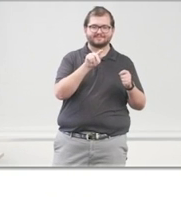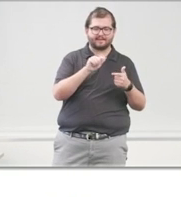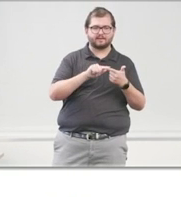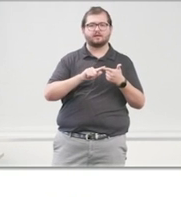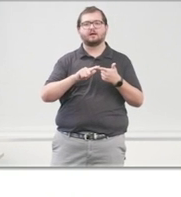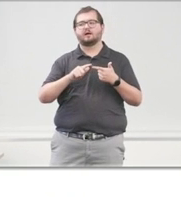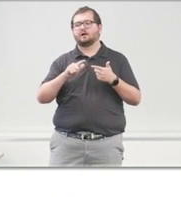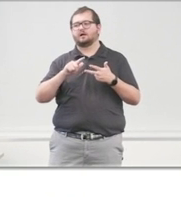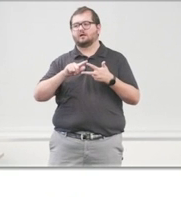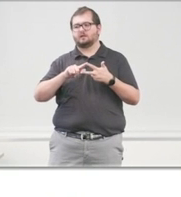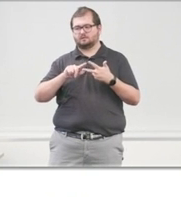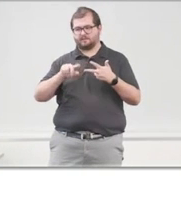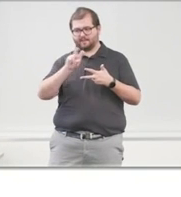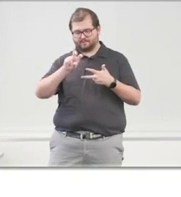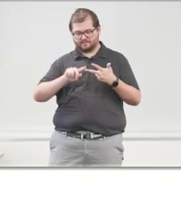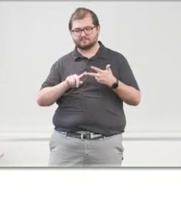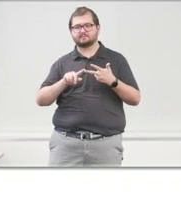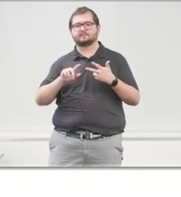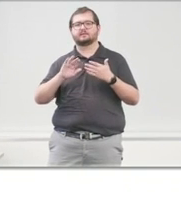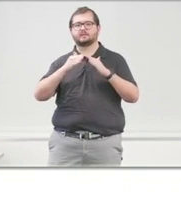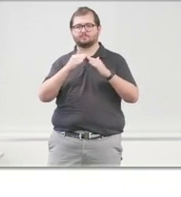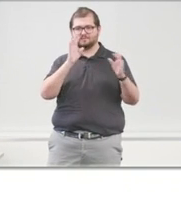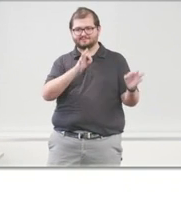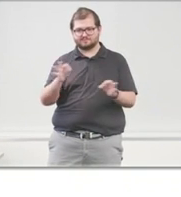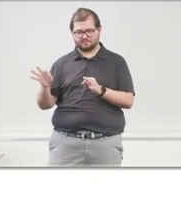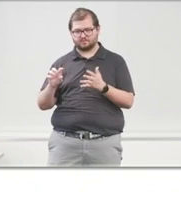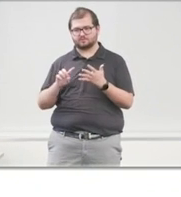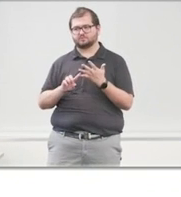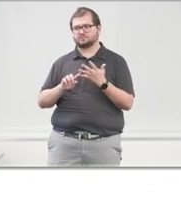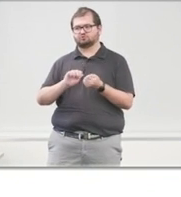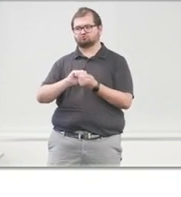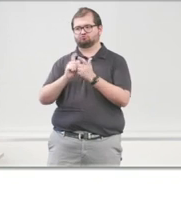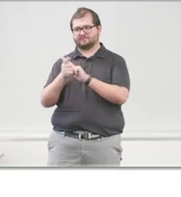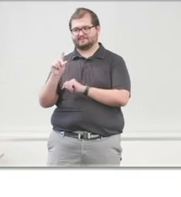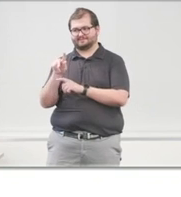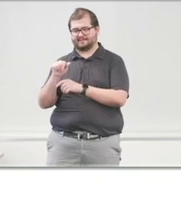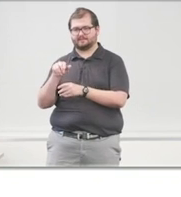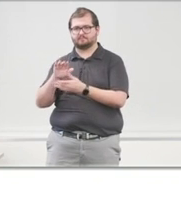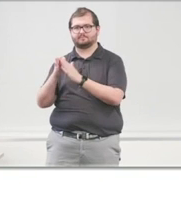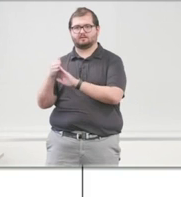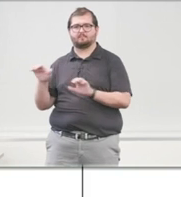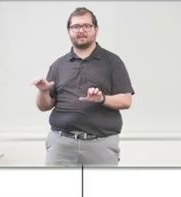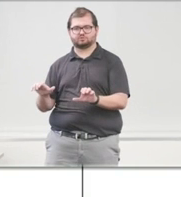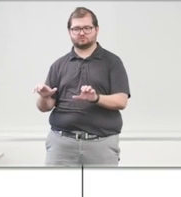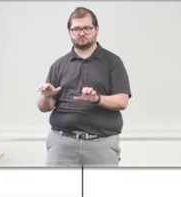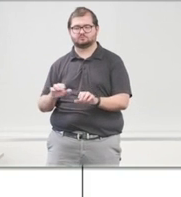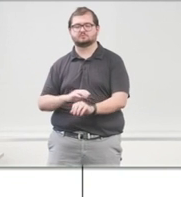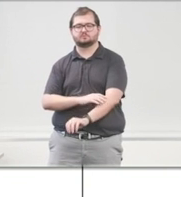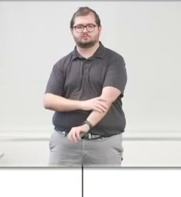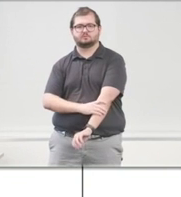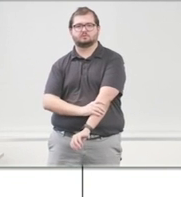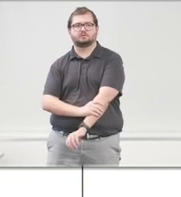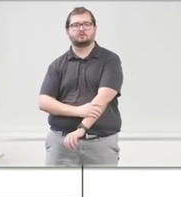building capacity, engaging community and decision makers, and translating data into action. And that came from this